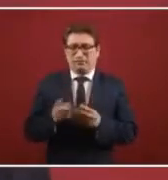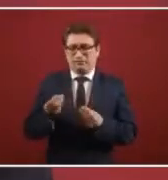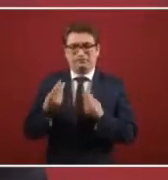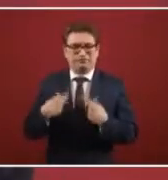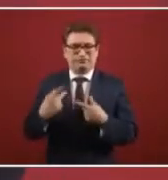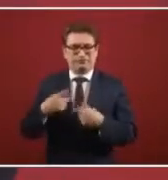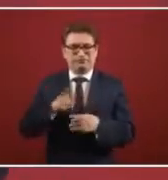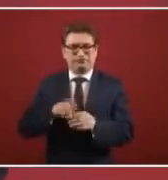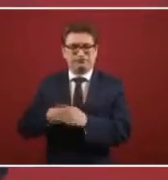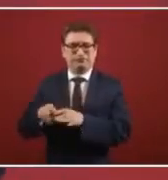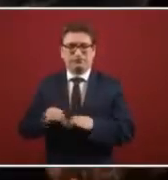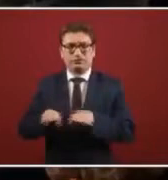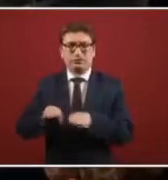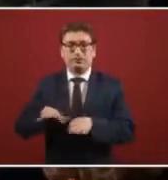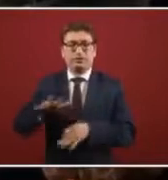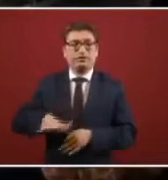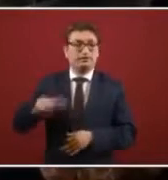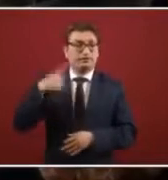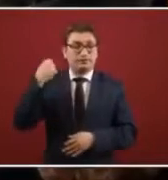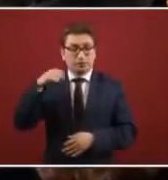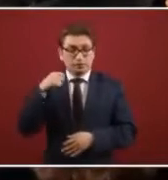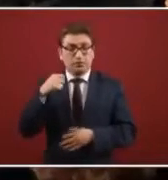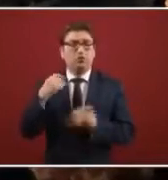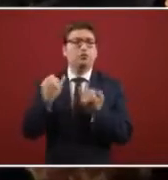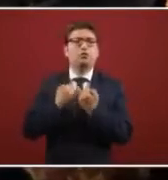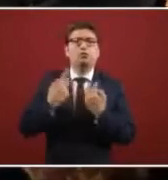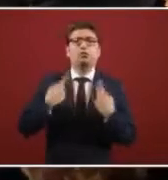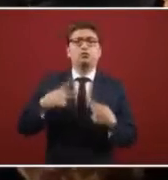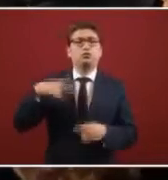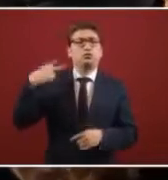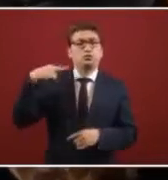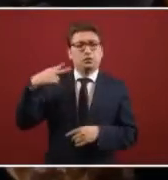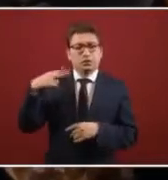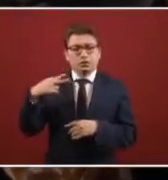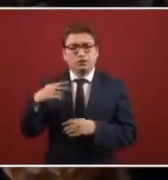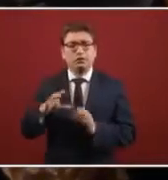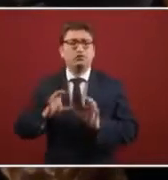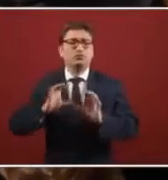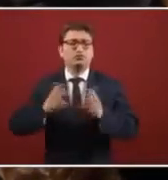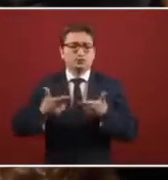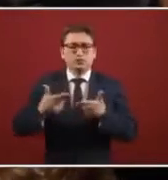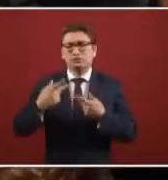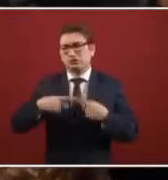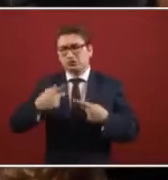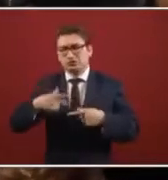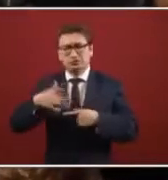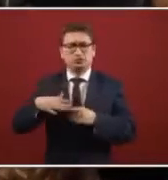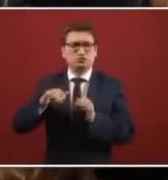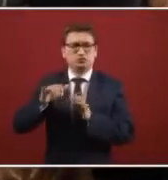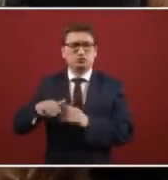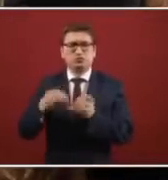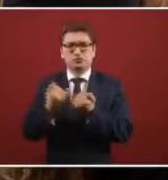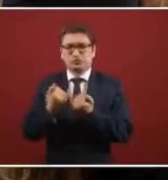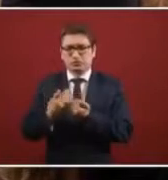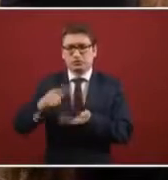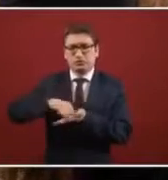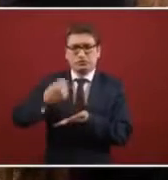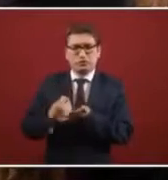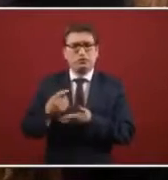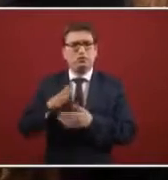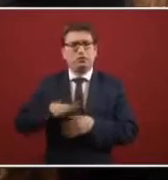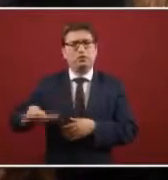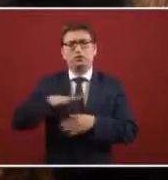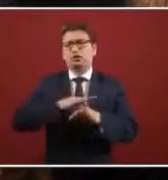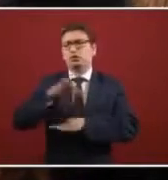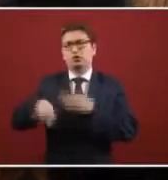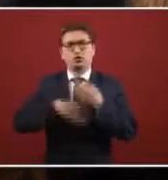We're No giving solo lots para of jobs, tabasqueños, sino not para only for veracruzanos, Tabasco and para chiapanecos, Veracruz, para Guachapanecos, tamaulipecos, para todos los que